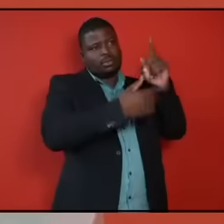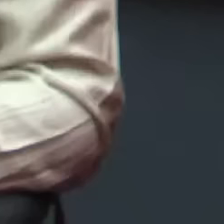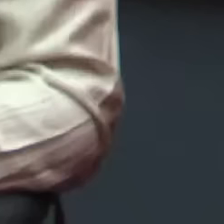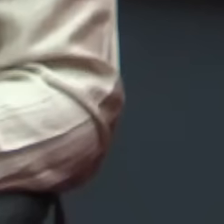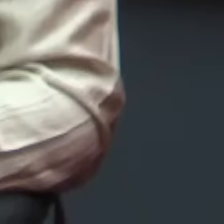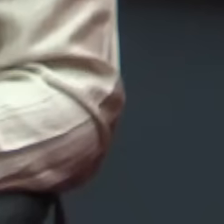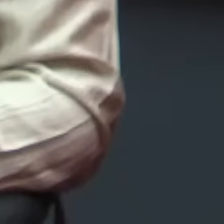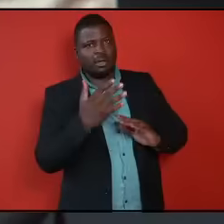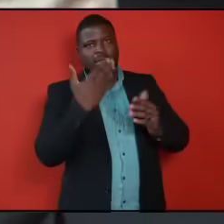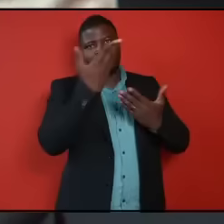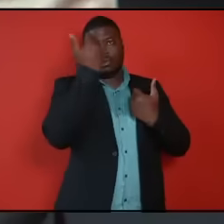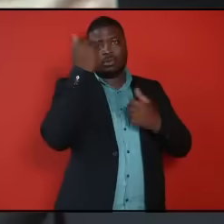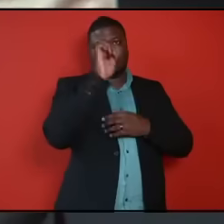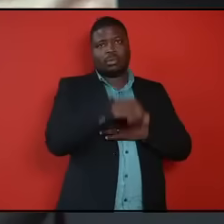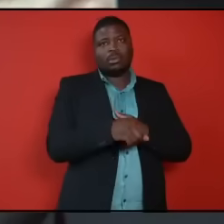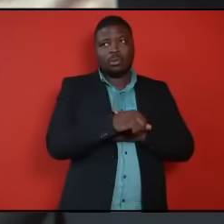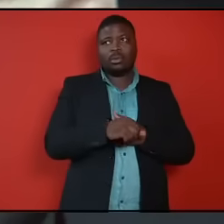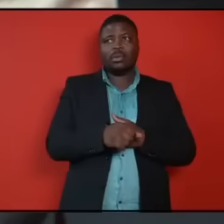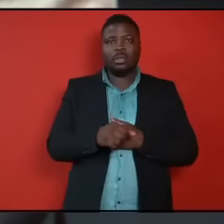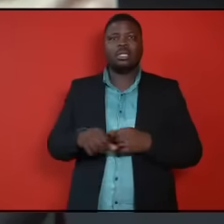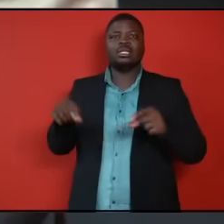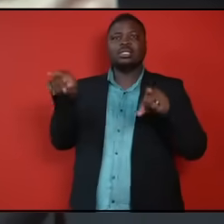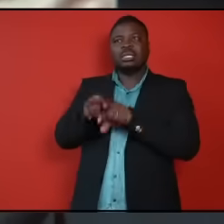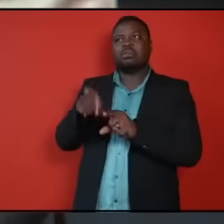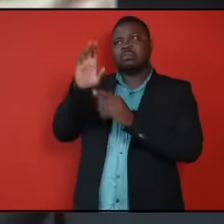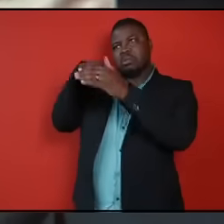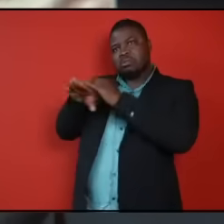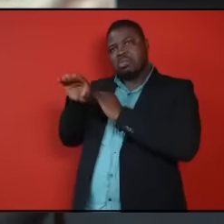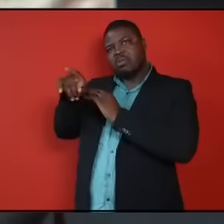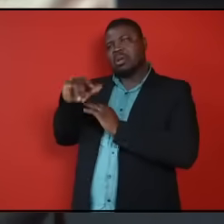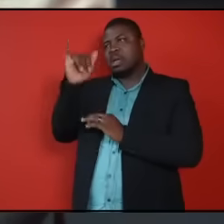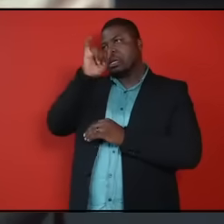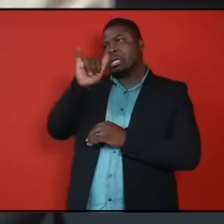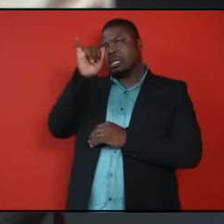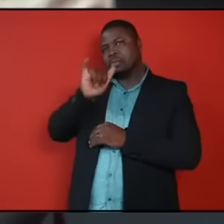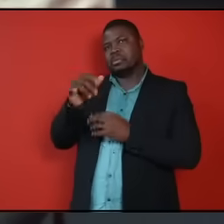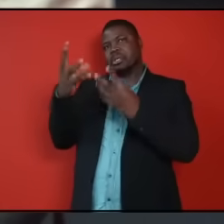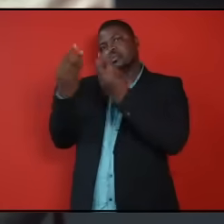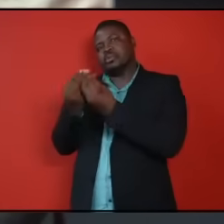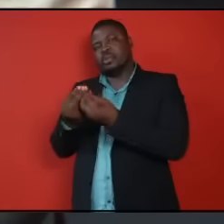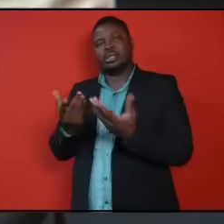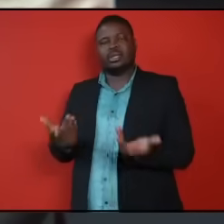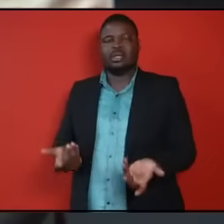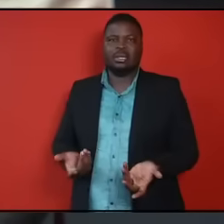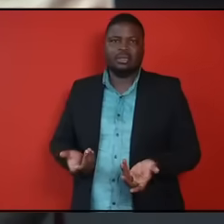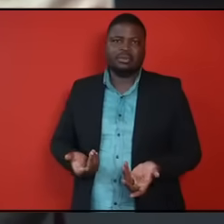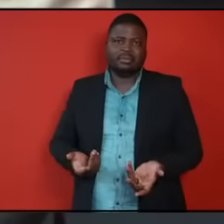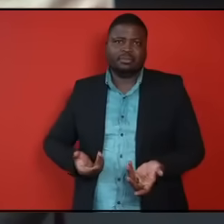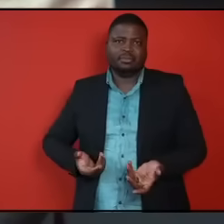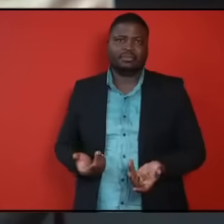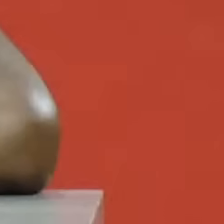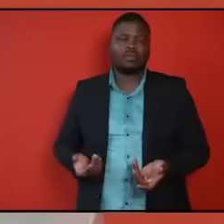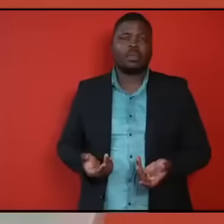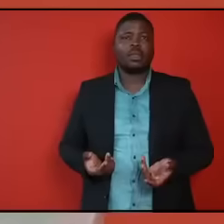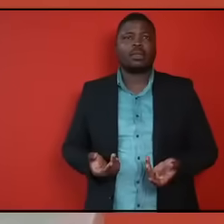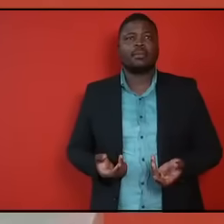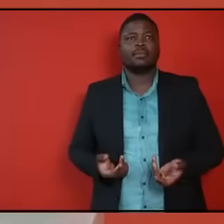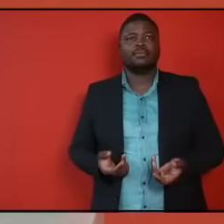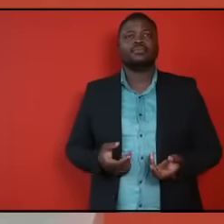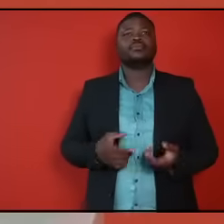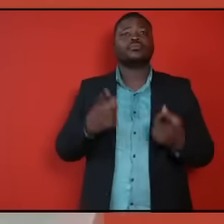Is even paraded in the stages of criminals. Why should we have one? We must